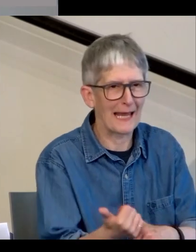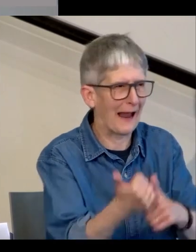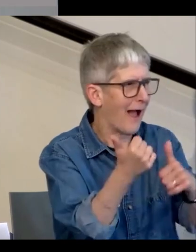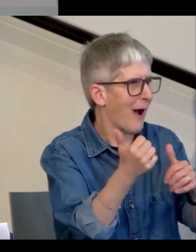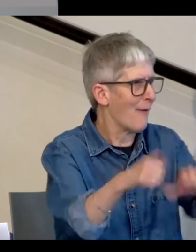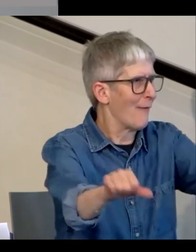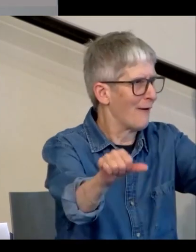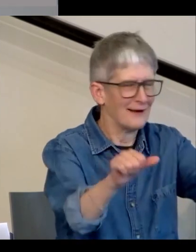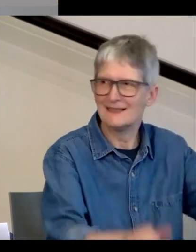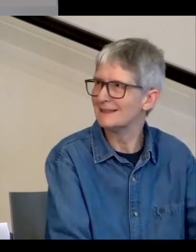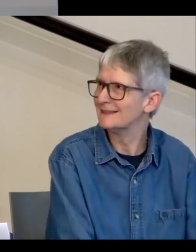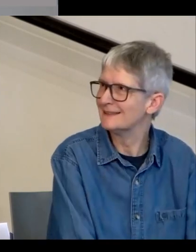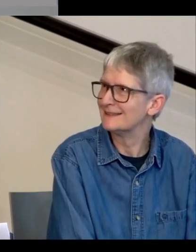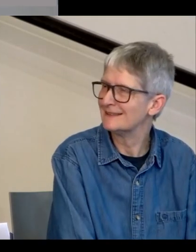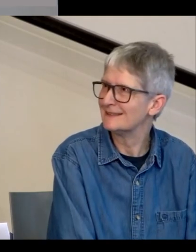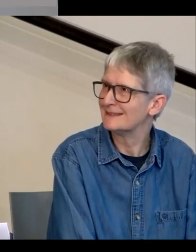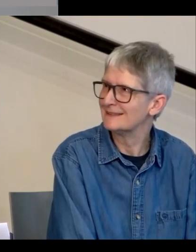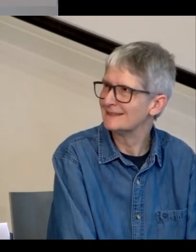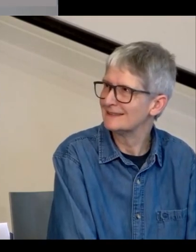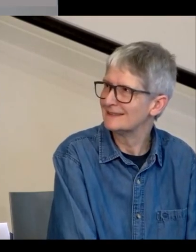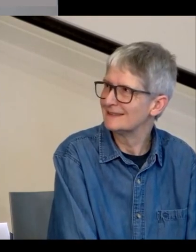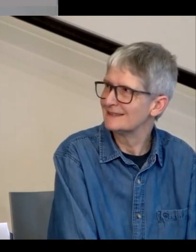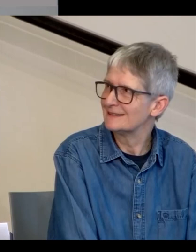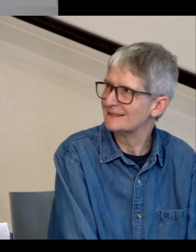Yes. Good. Oh, great. Good.